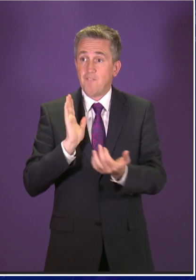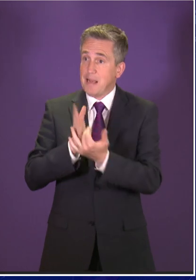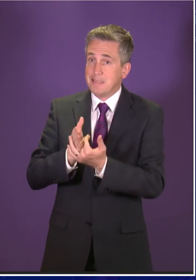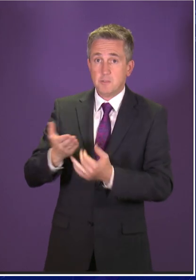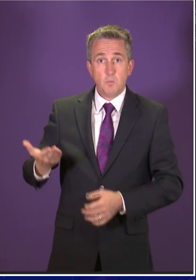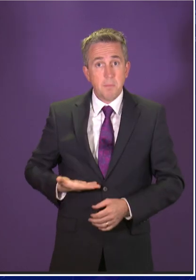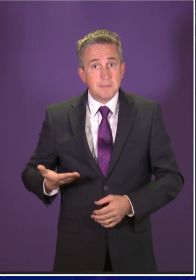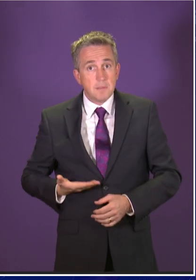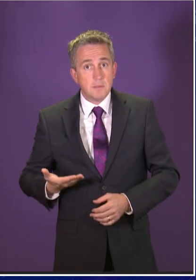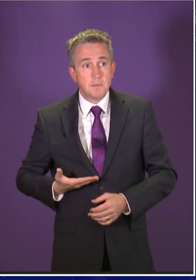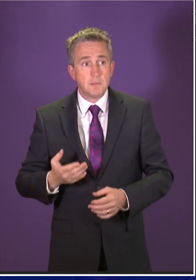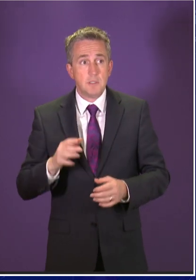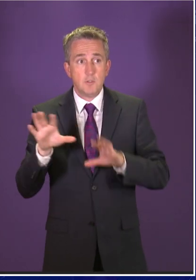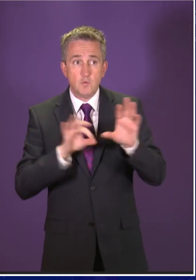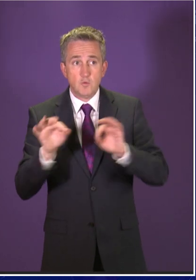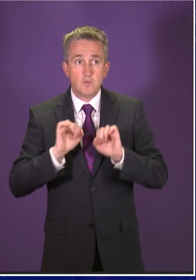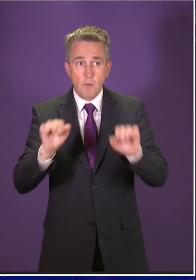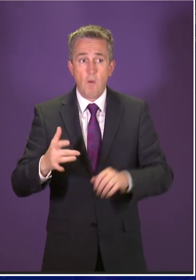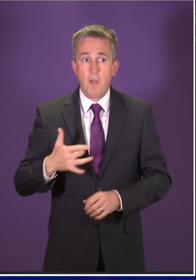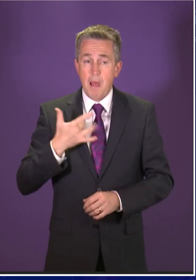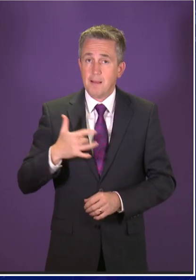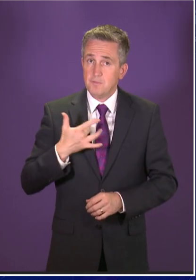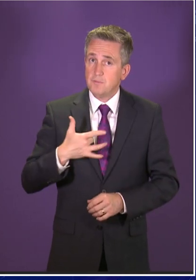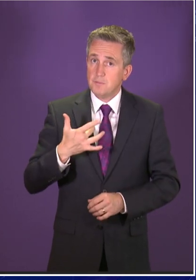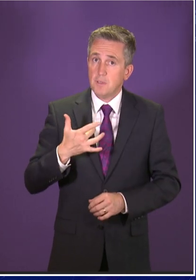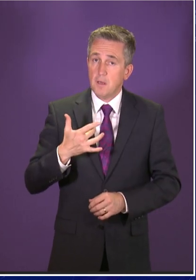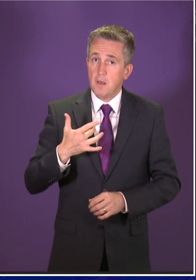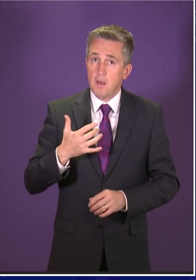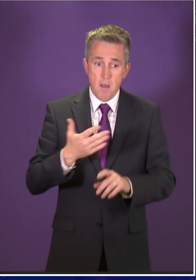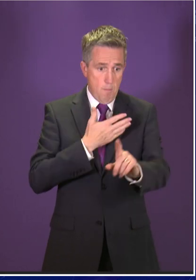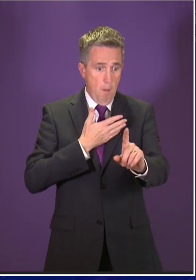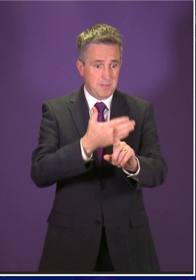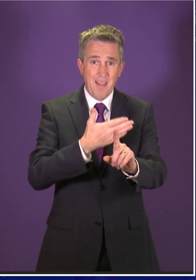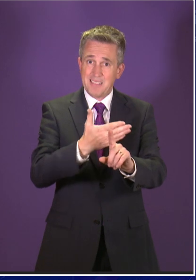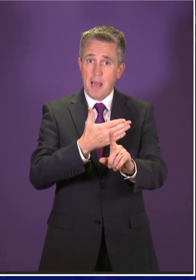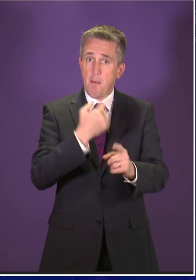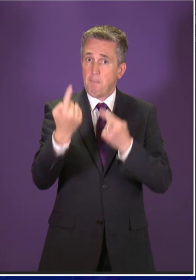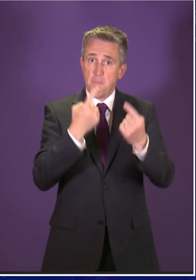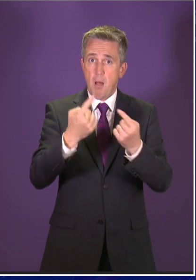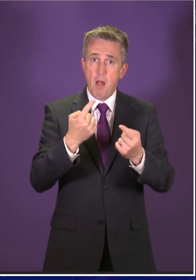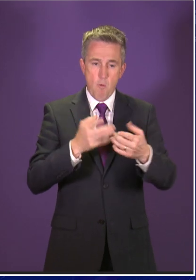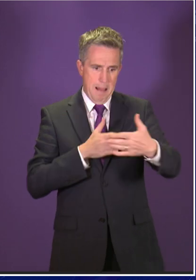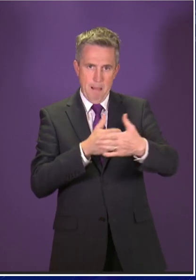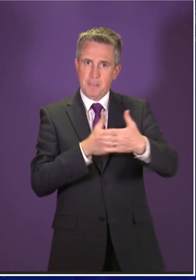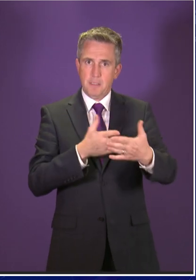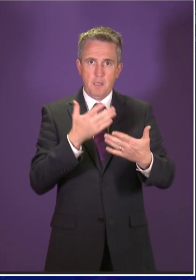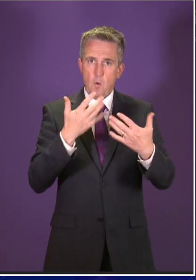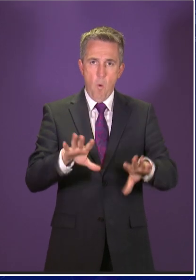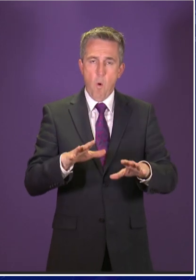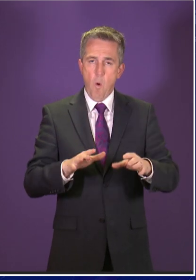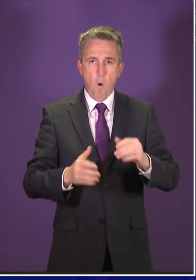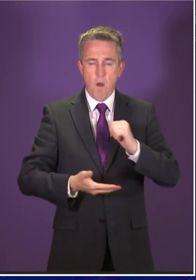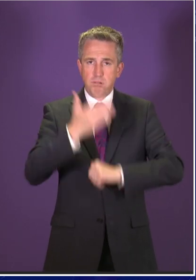commercial power, to decide what they wanted to do with their lives, that what was for so many years a prison for people of where they were born and who their parents